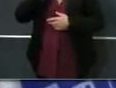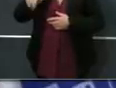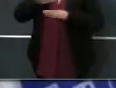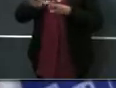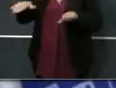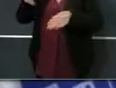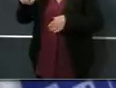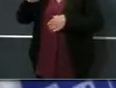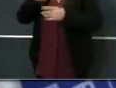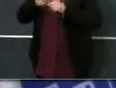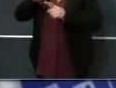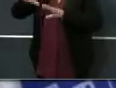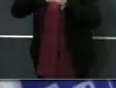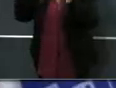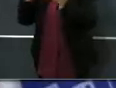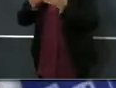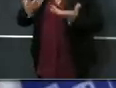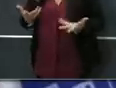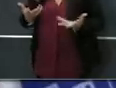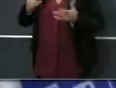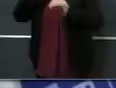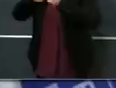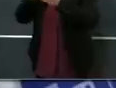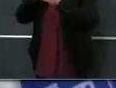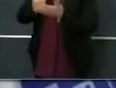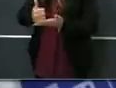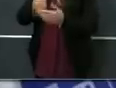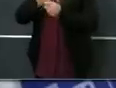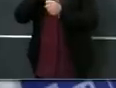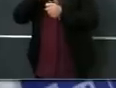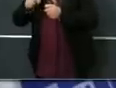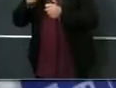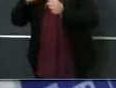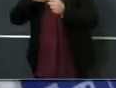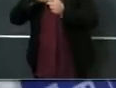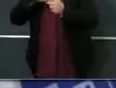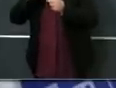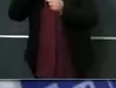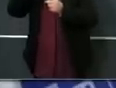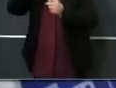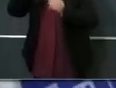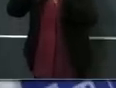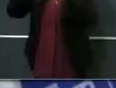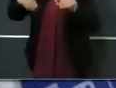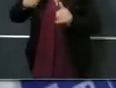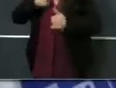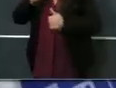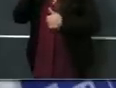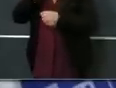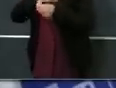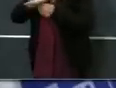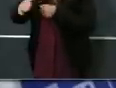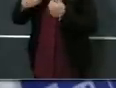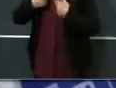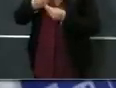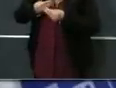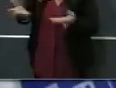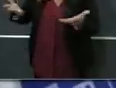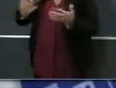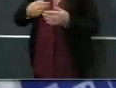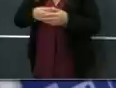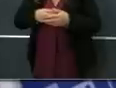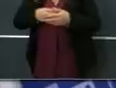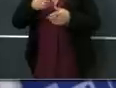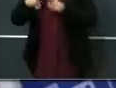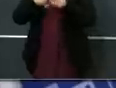are doing everything that they can to keep their families housed and safe, and seeing to it that they have food on the table, all while ensuring